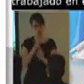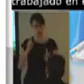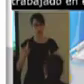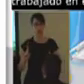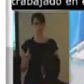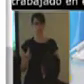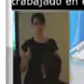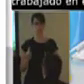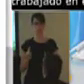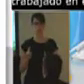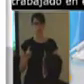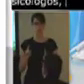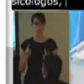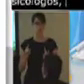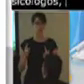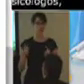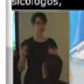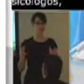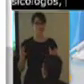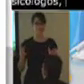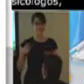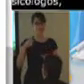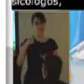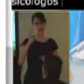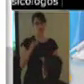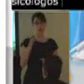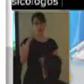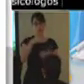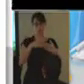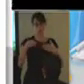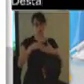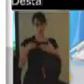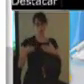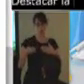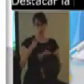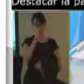engineers, gardening technicians, and users.